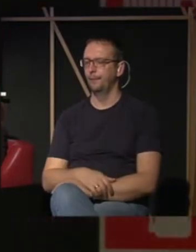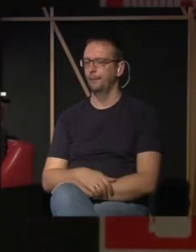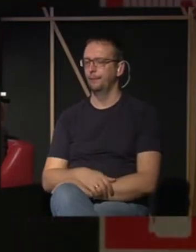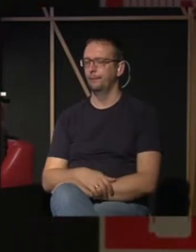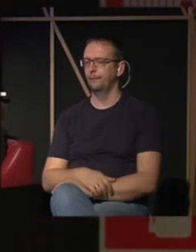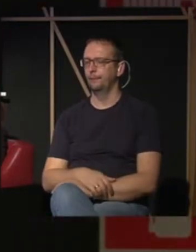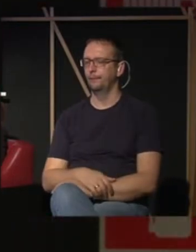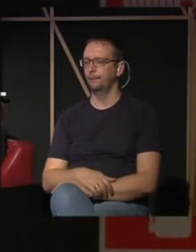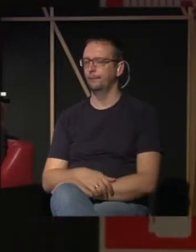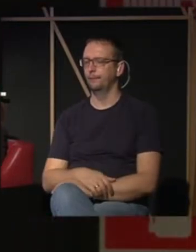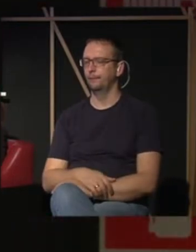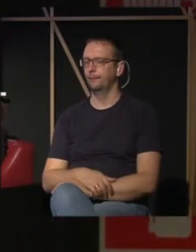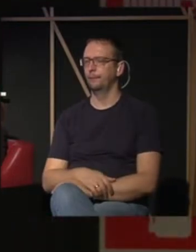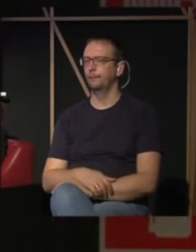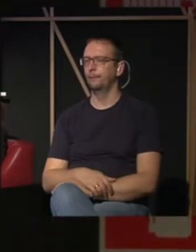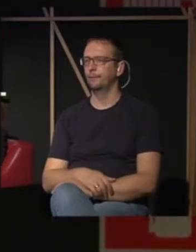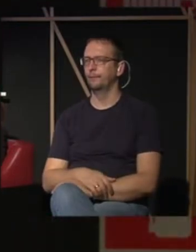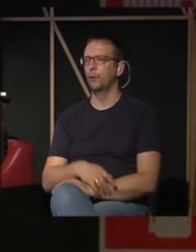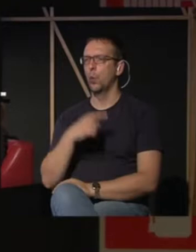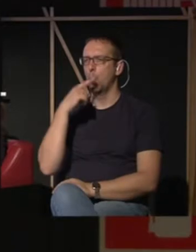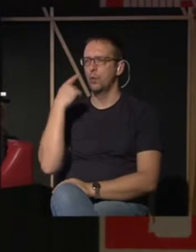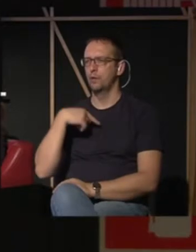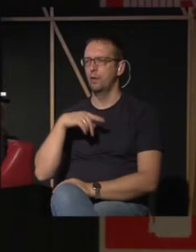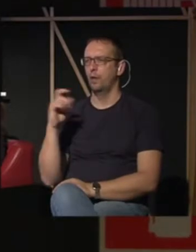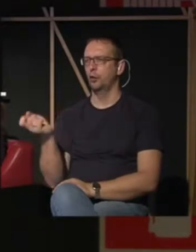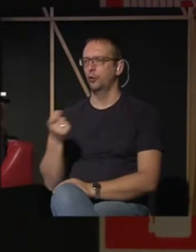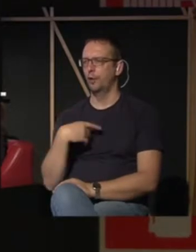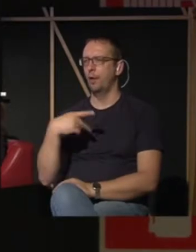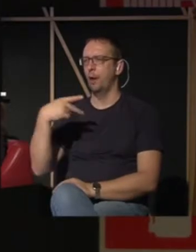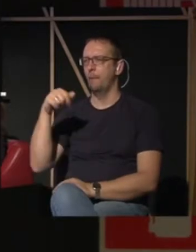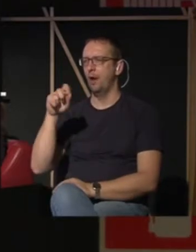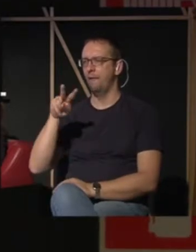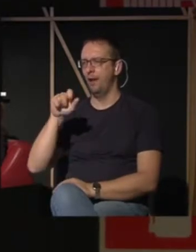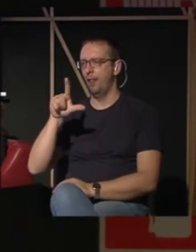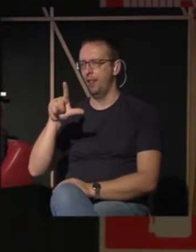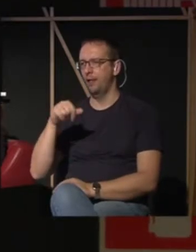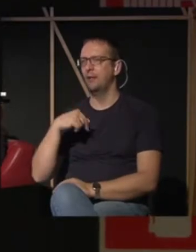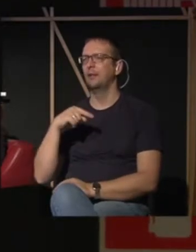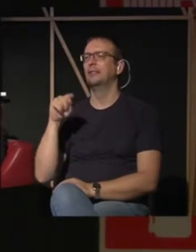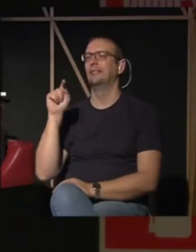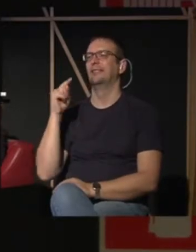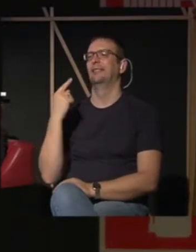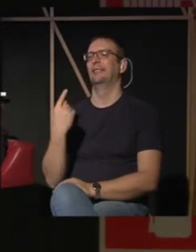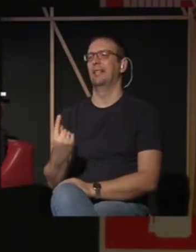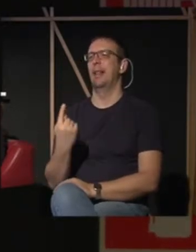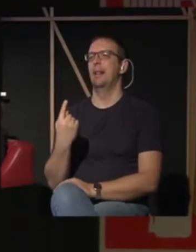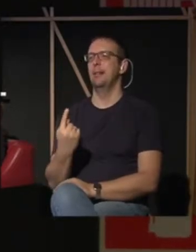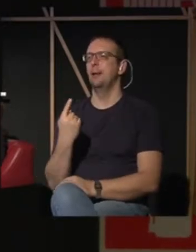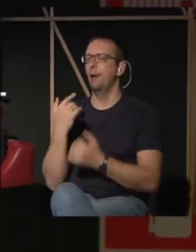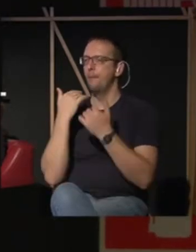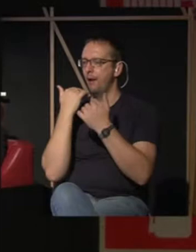with us today, speaking about the audio descriptive commentary service that was offered at the stadium.